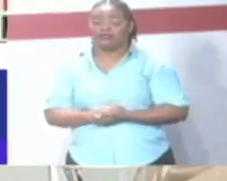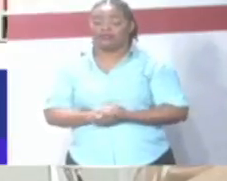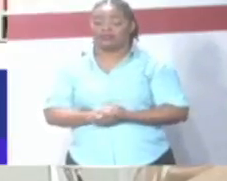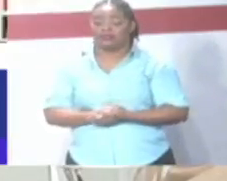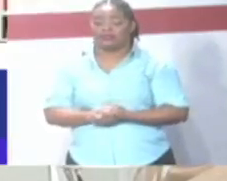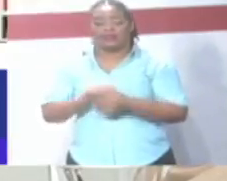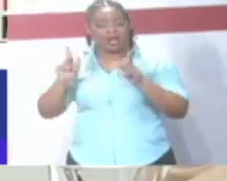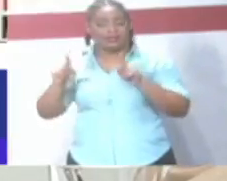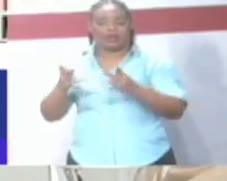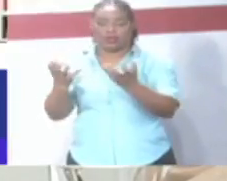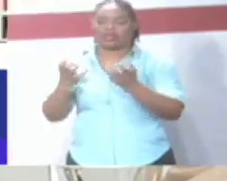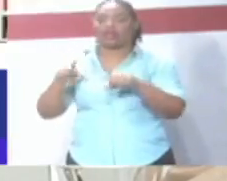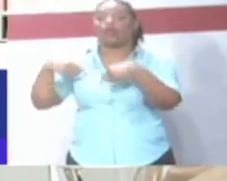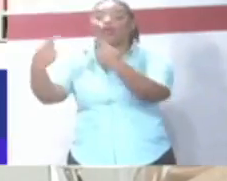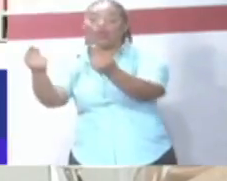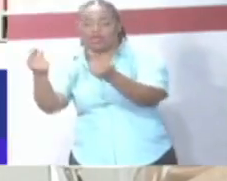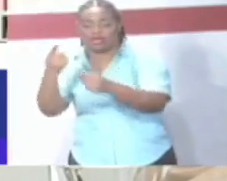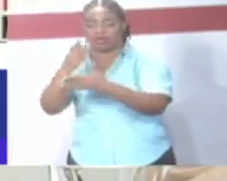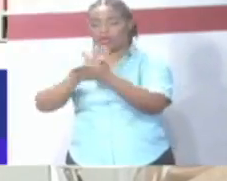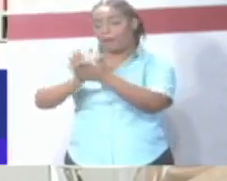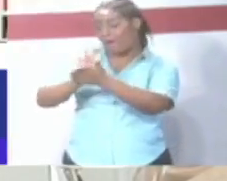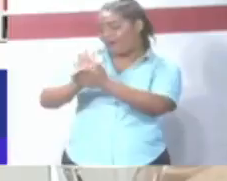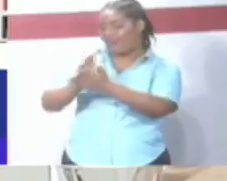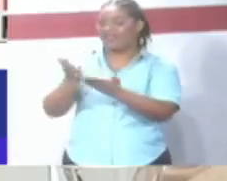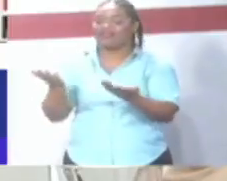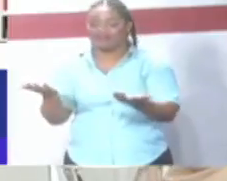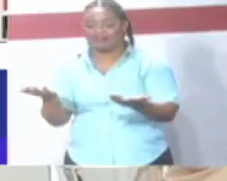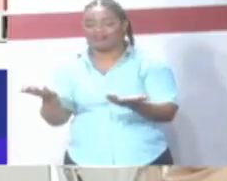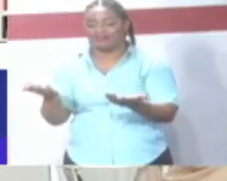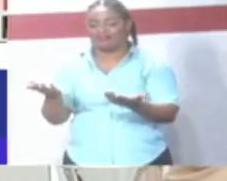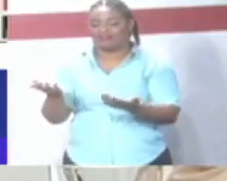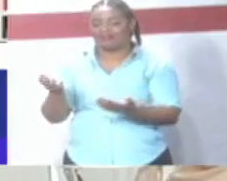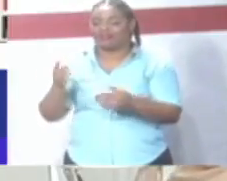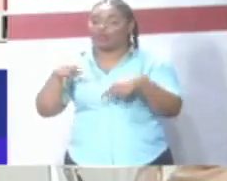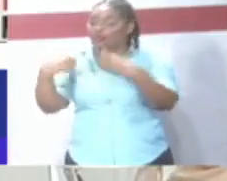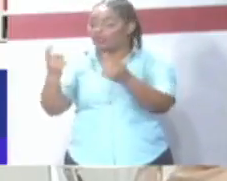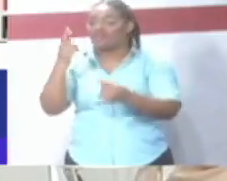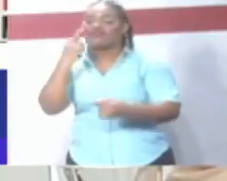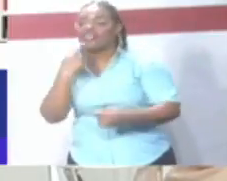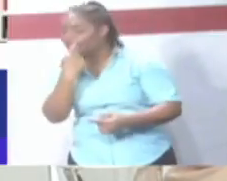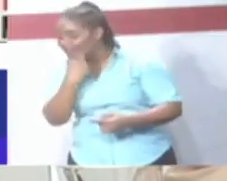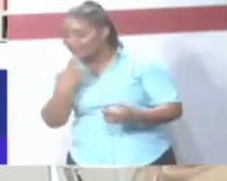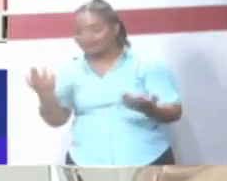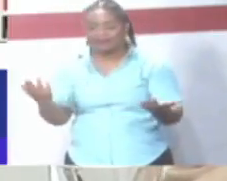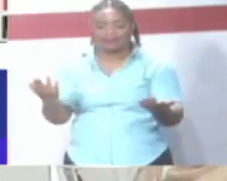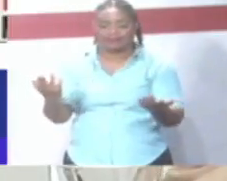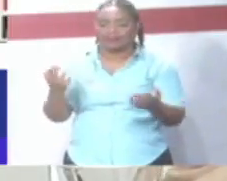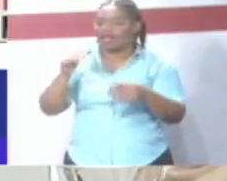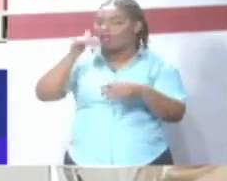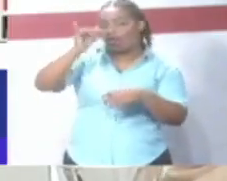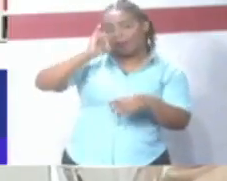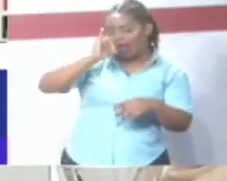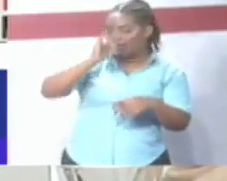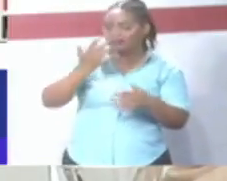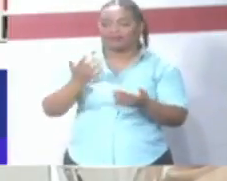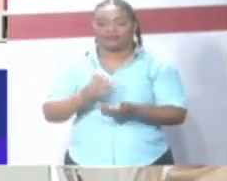go to cinemas and be able to entertain themselves. And you see, this is where the safe